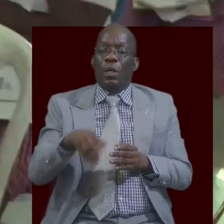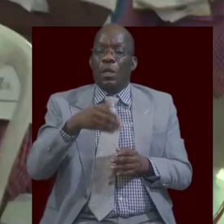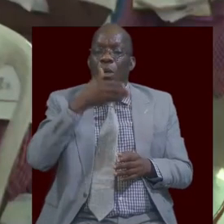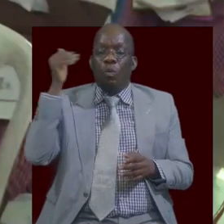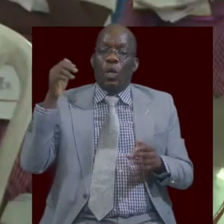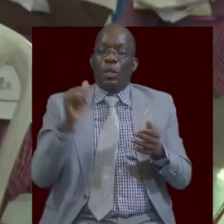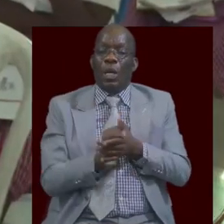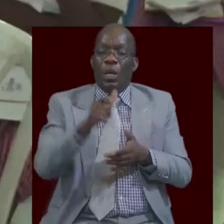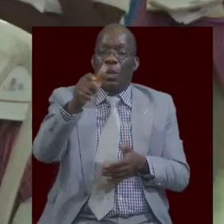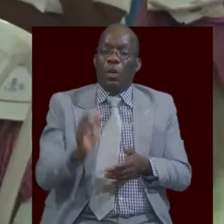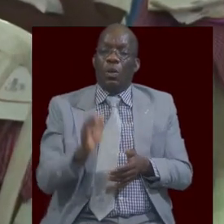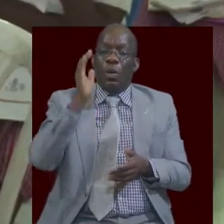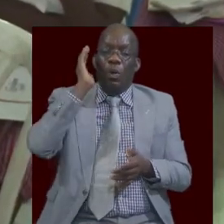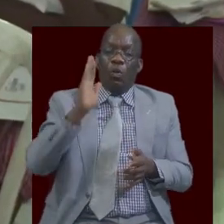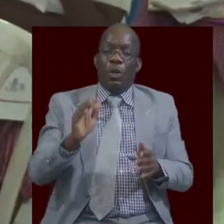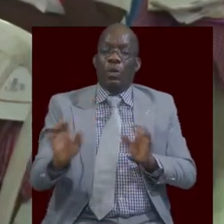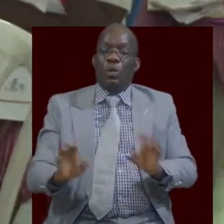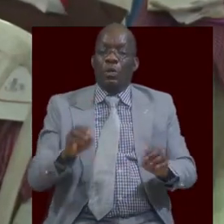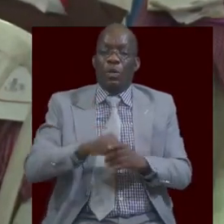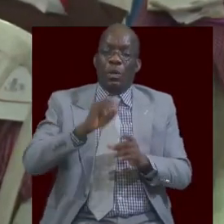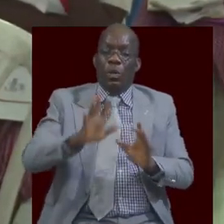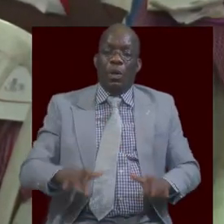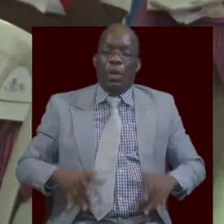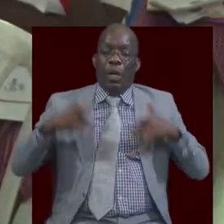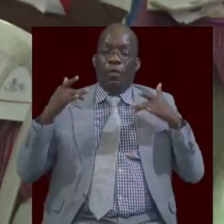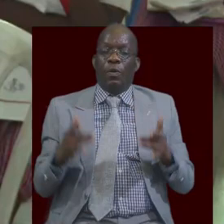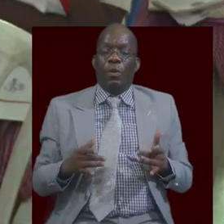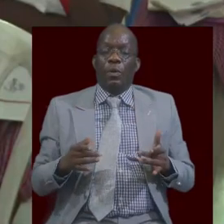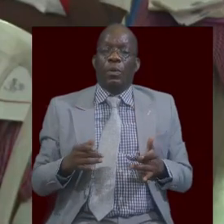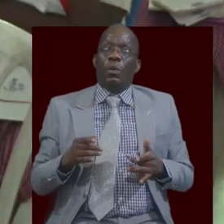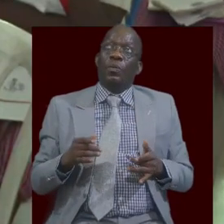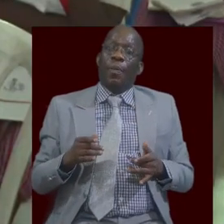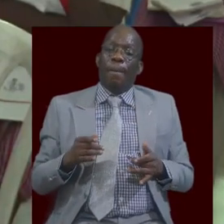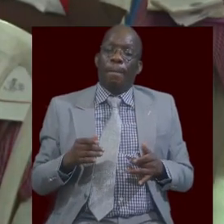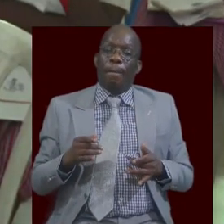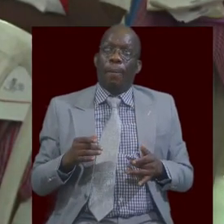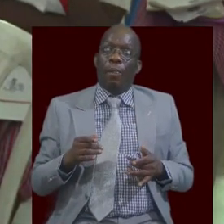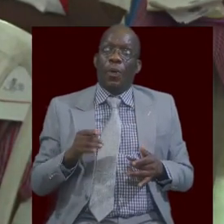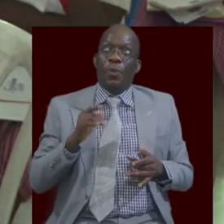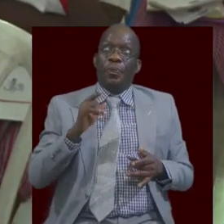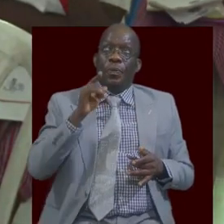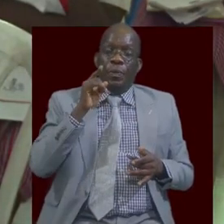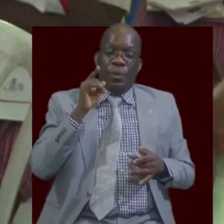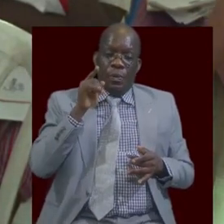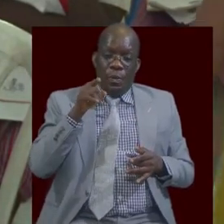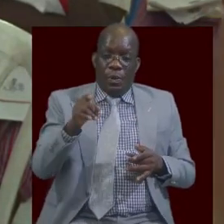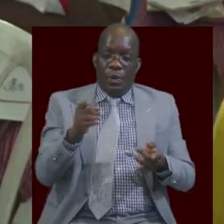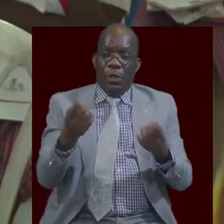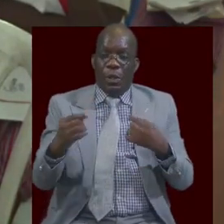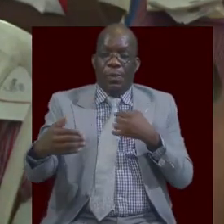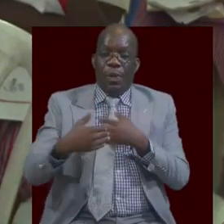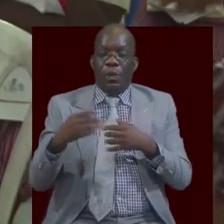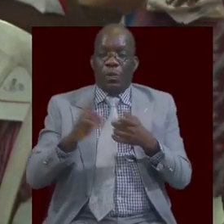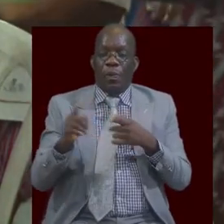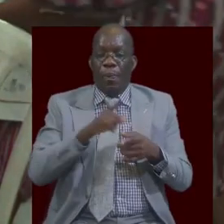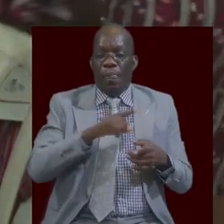do in your life. And so he came back to the Lord. He said, Lord, at